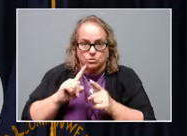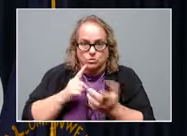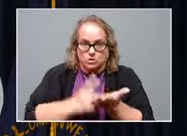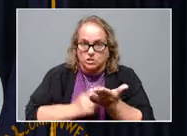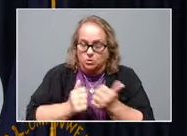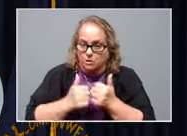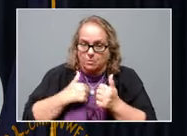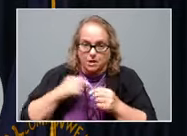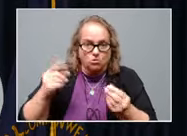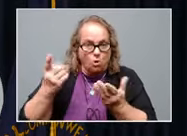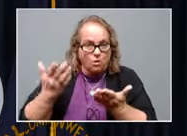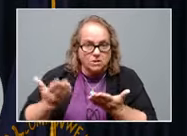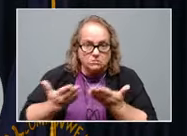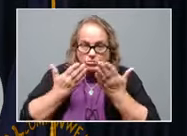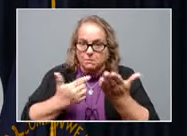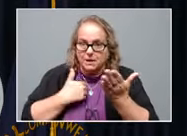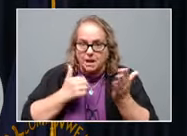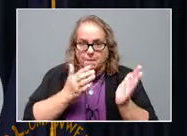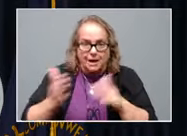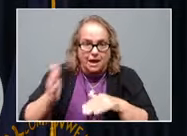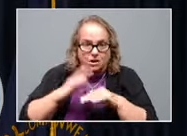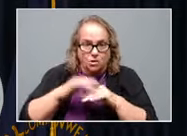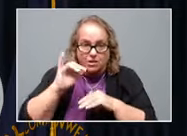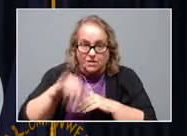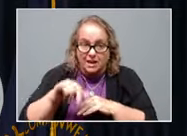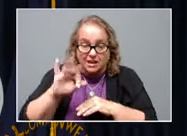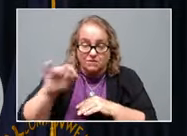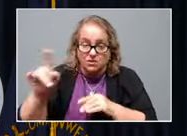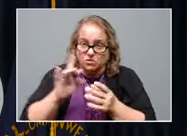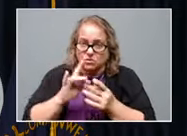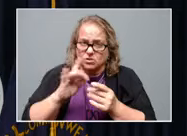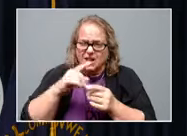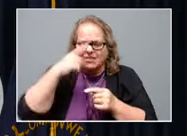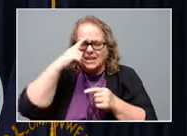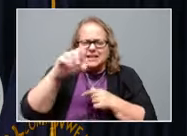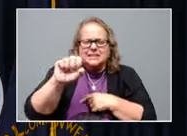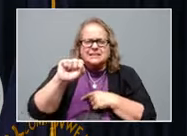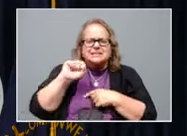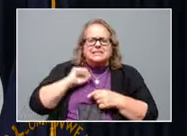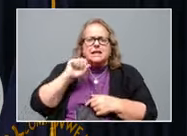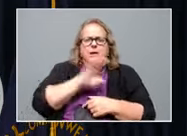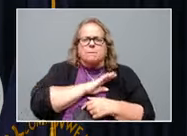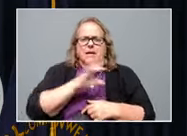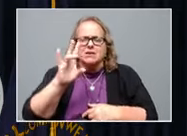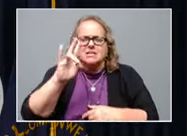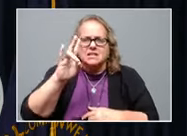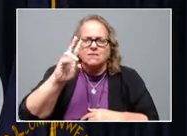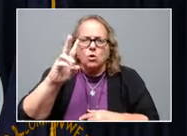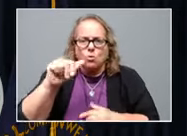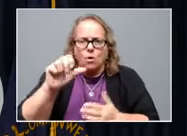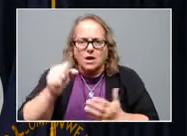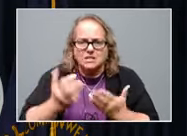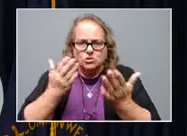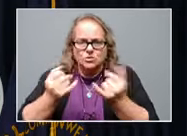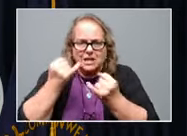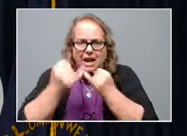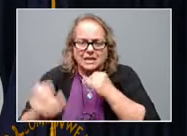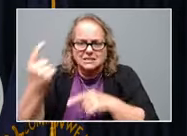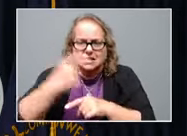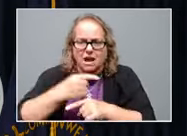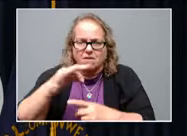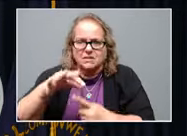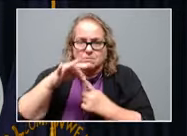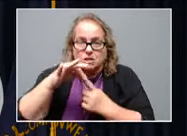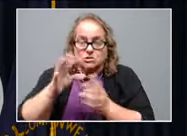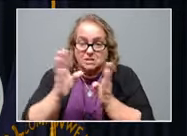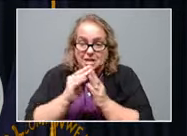on it. If what they're referring to is, what was it, Senate Bill 7, it was introduced on the last day of the special session, and it attempts